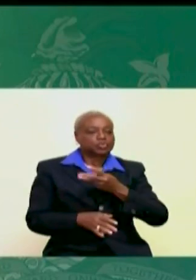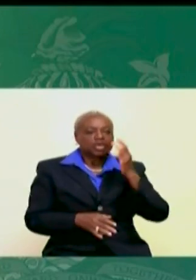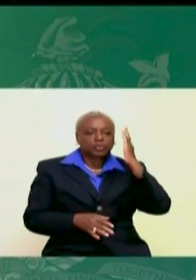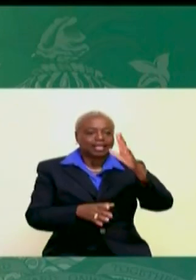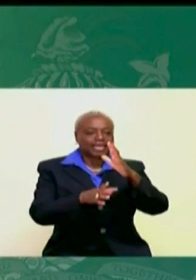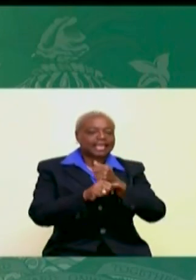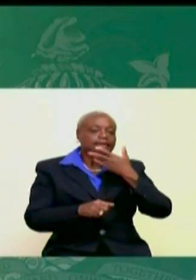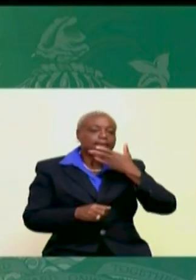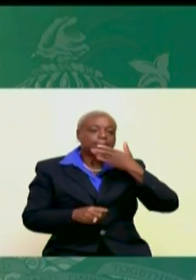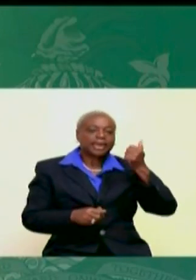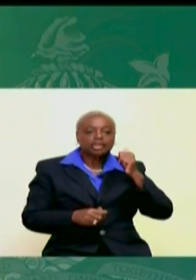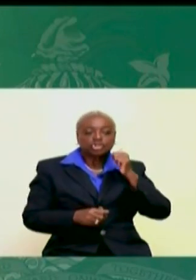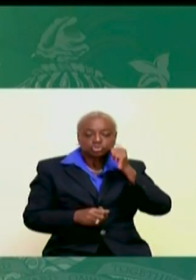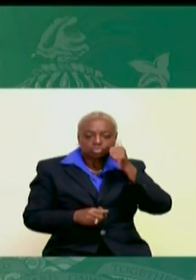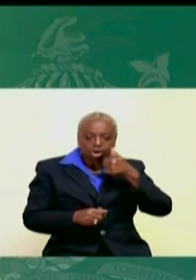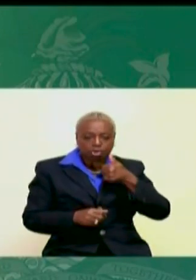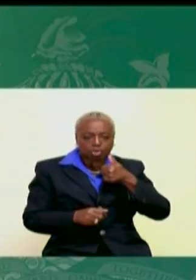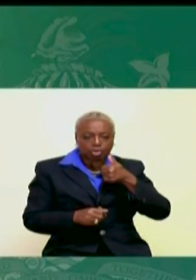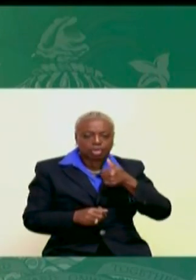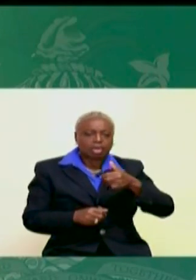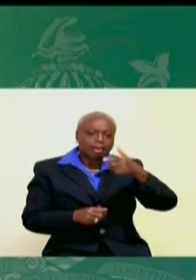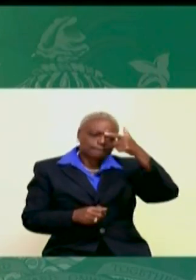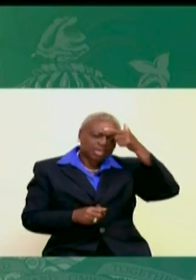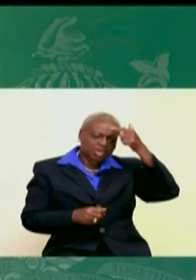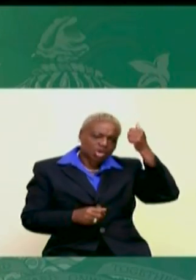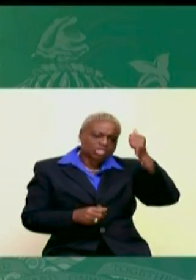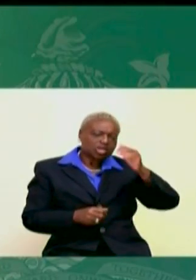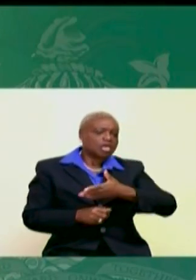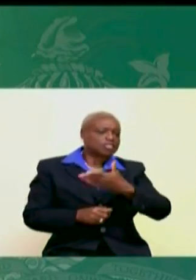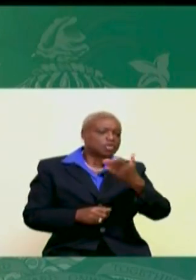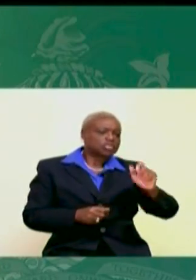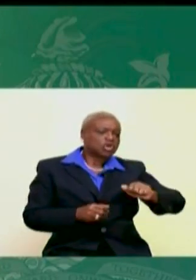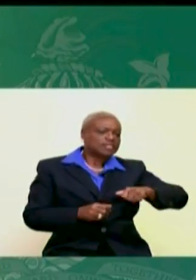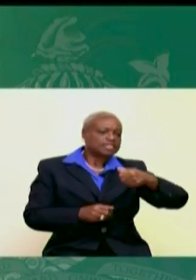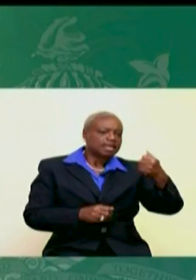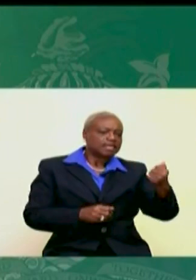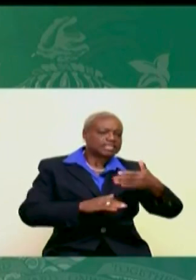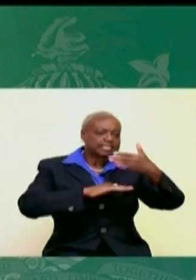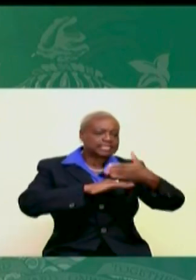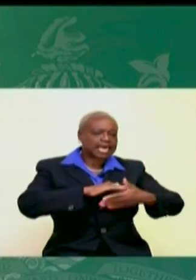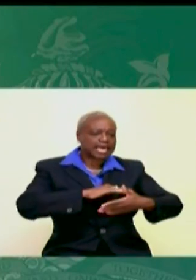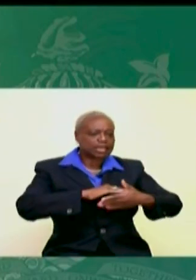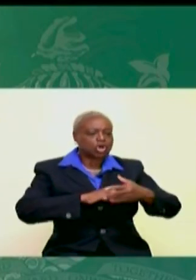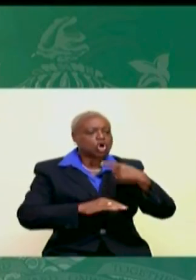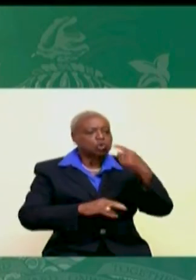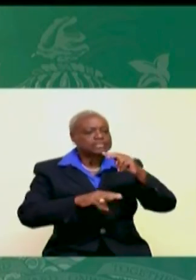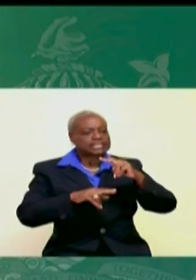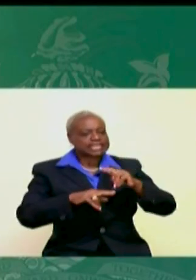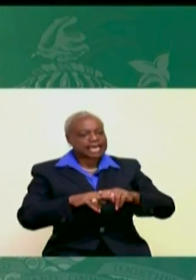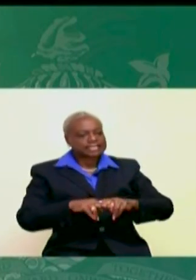tomorrow, because those on the other side who sat idly by.